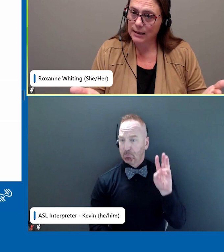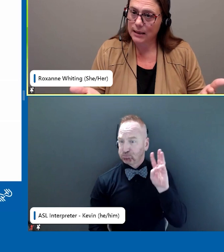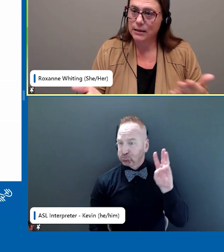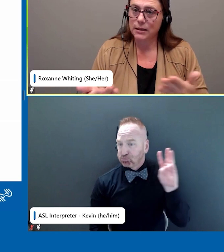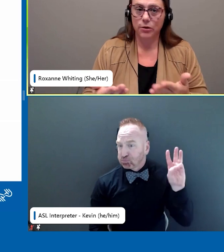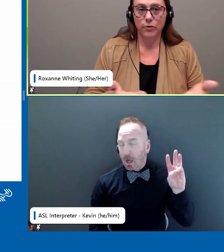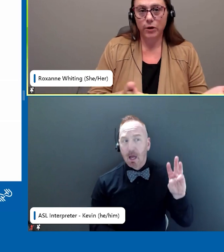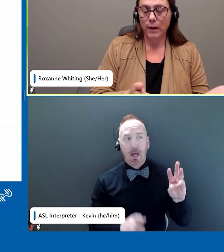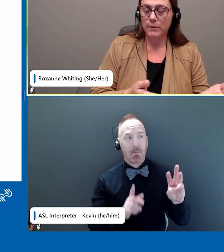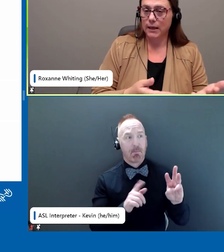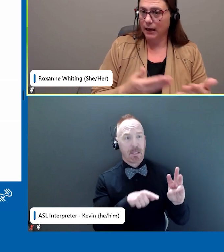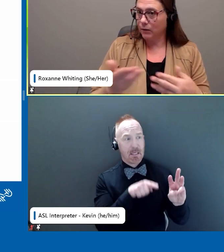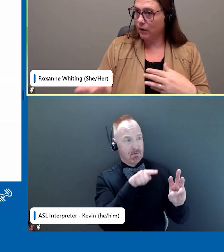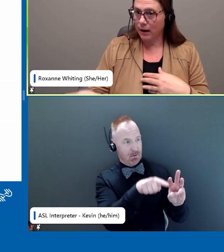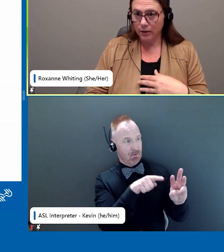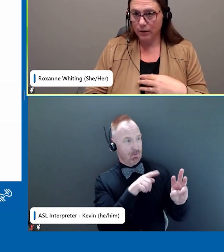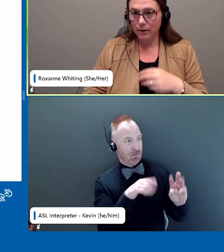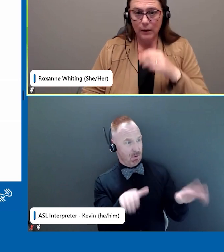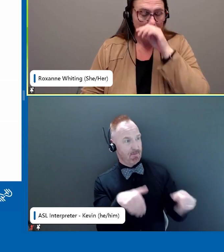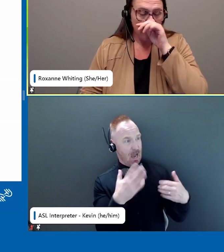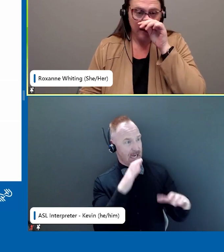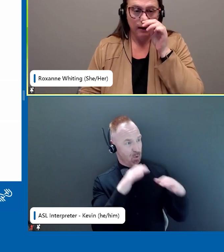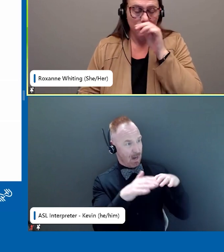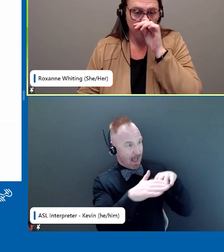communication access through your website or